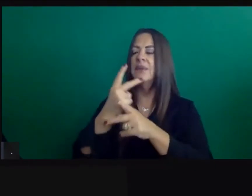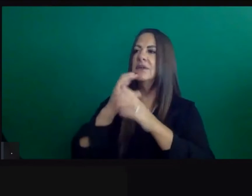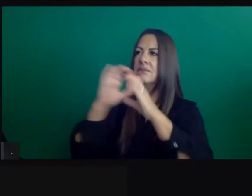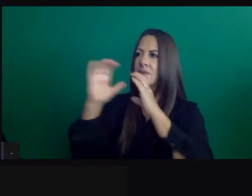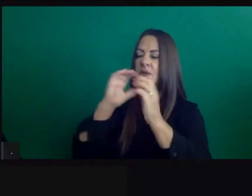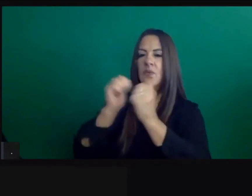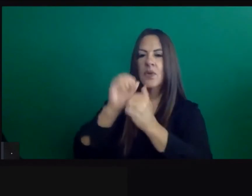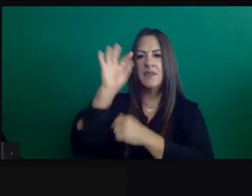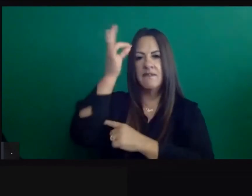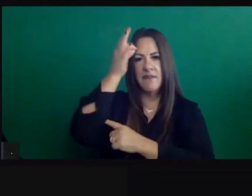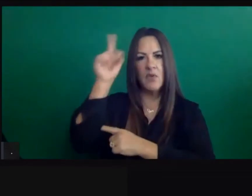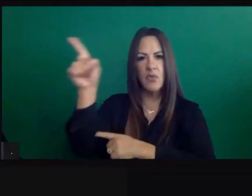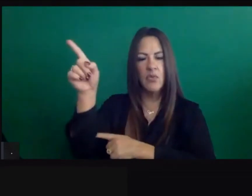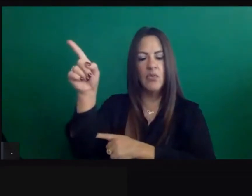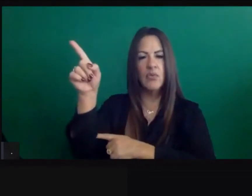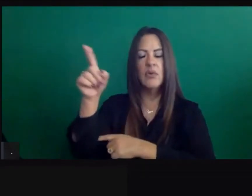partners,